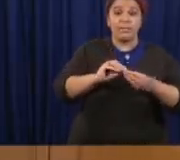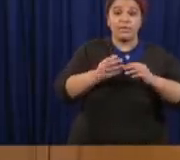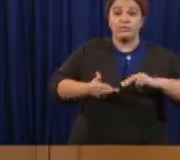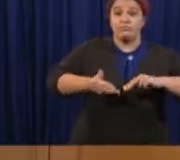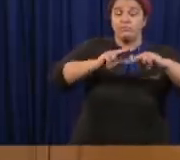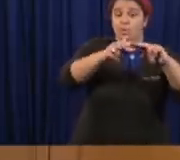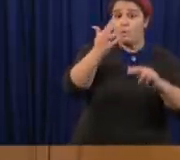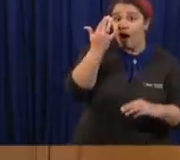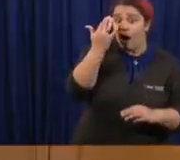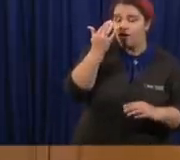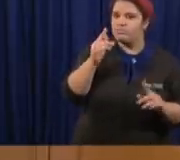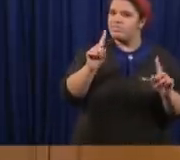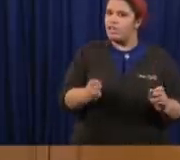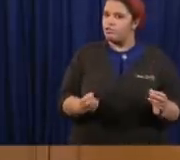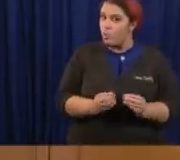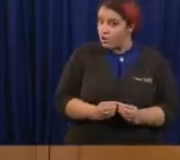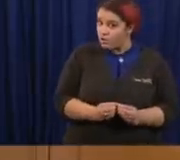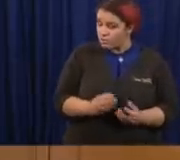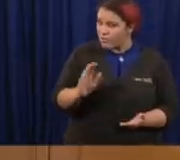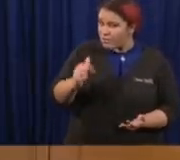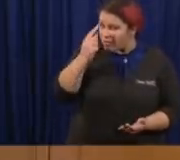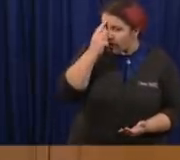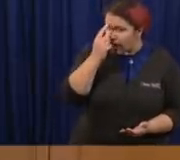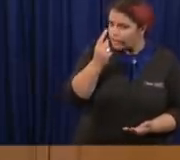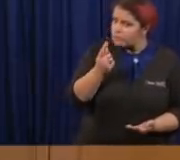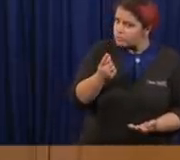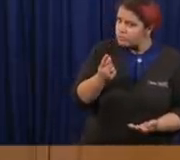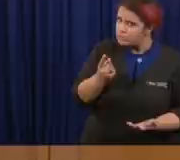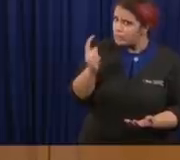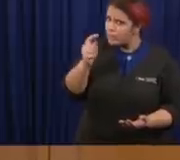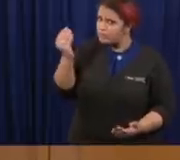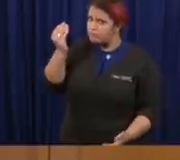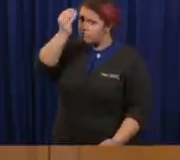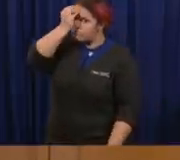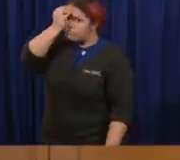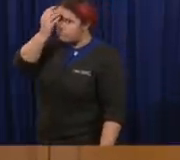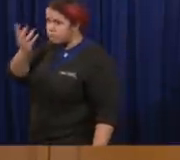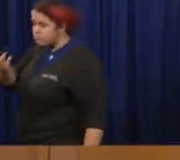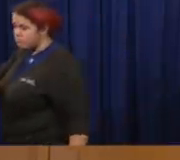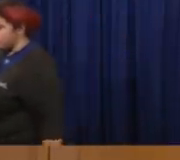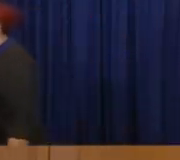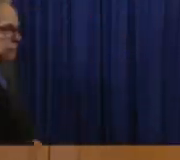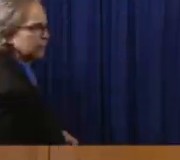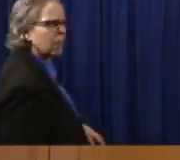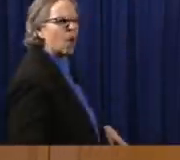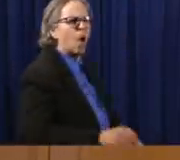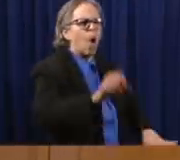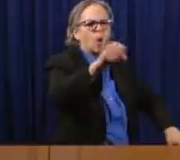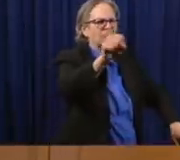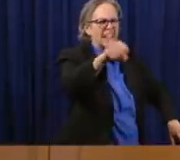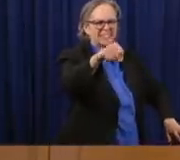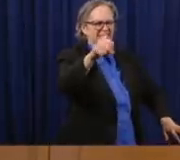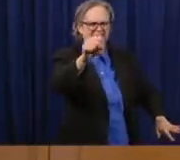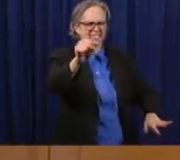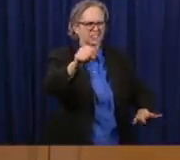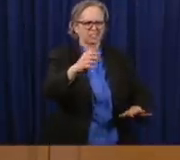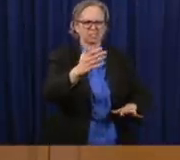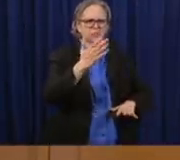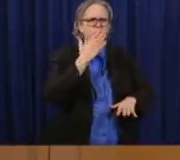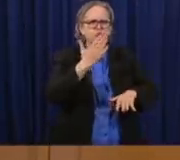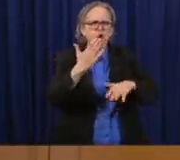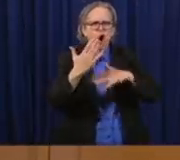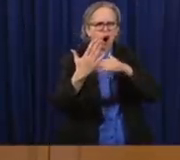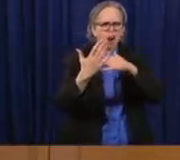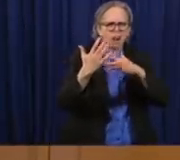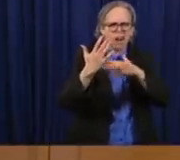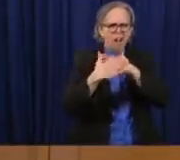that's an important caveat. The more we can test, the more we'll discover. You know, we've even seen this in our prisons. As